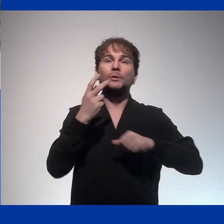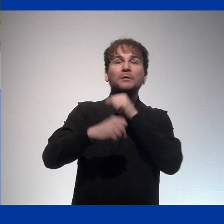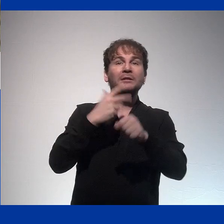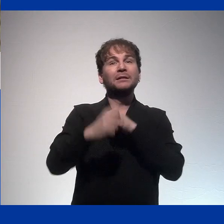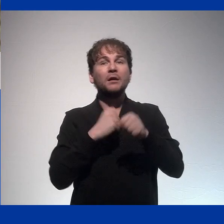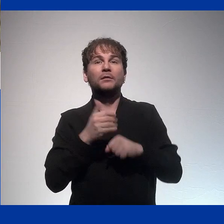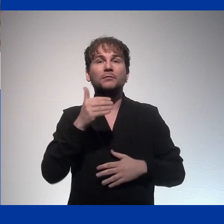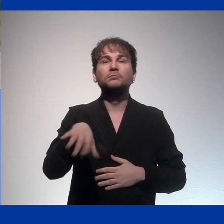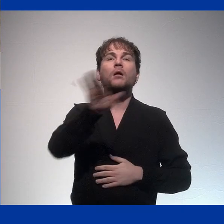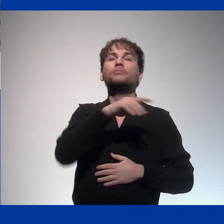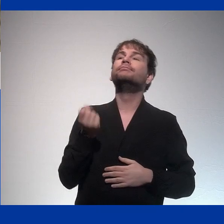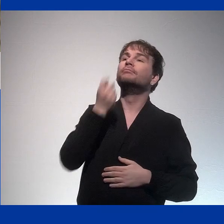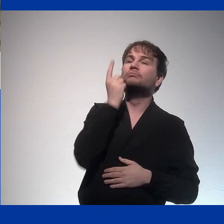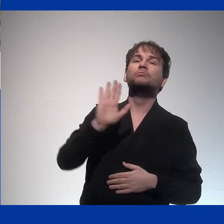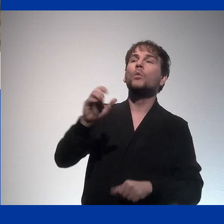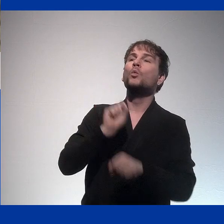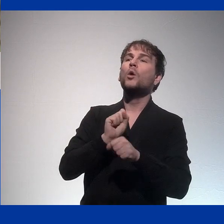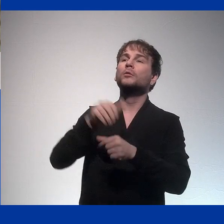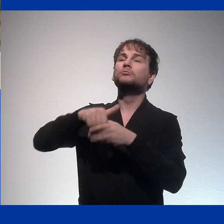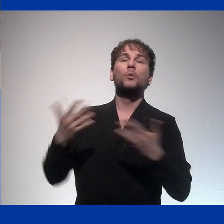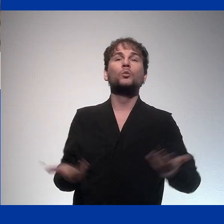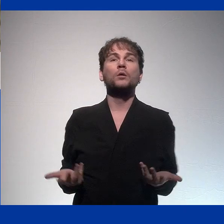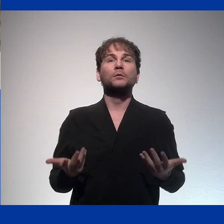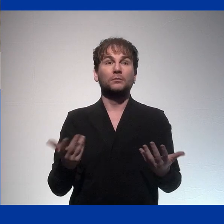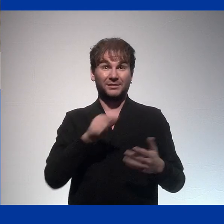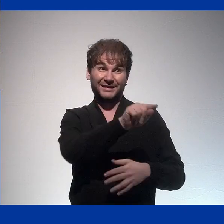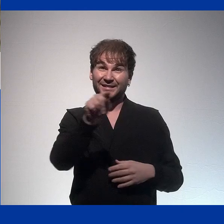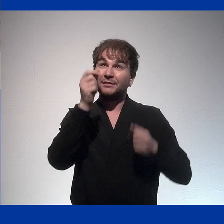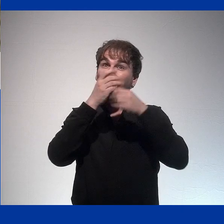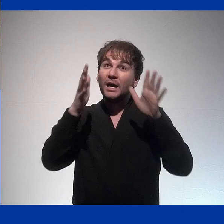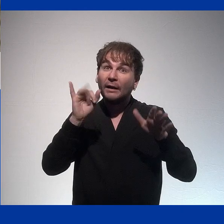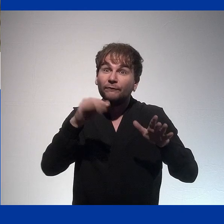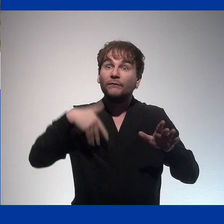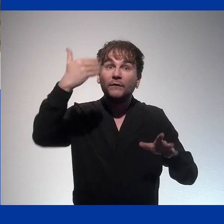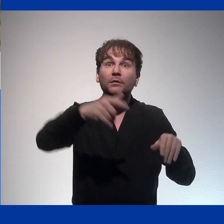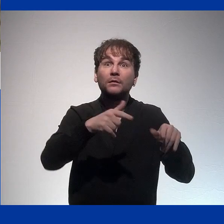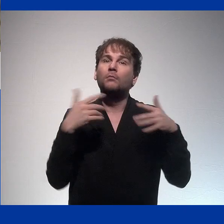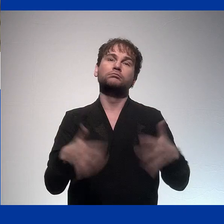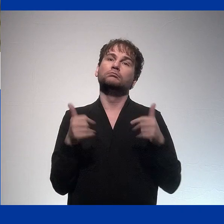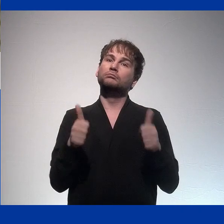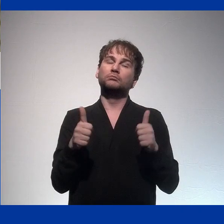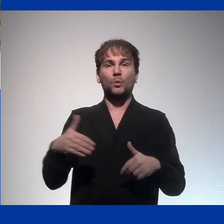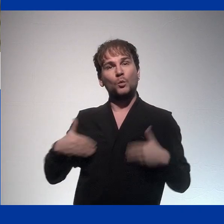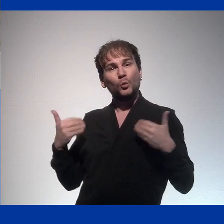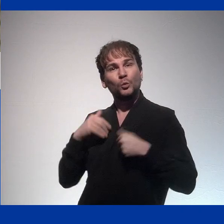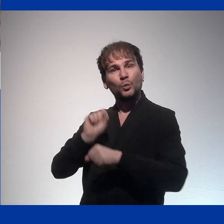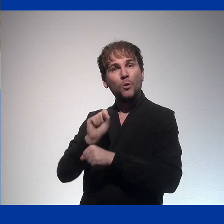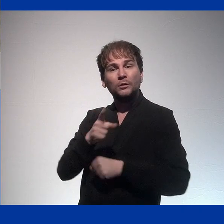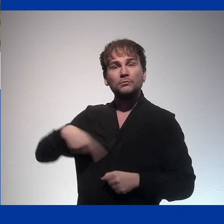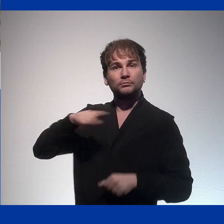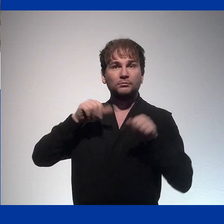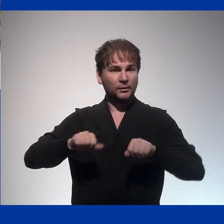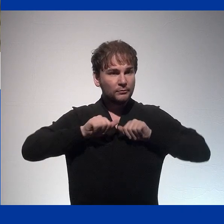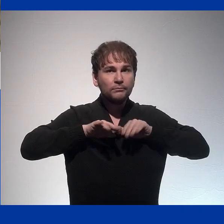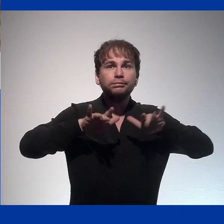area, I mean, we cooperate with different local stakeholders every day within our regular work. So I